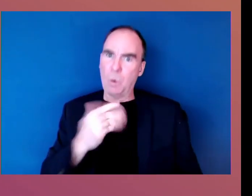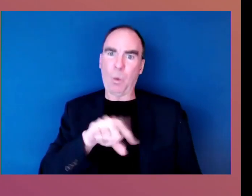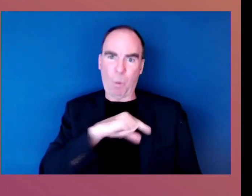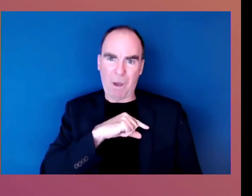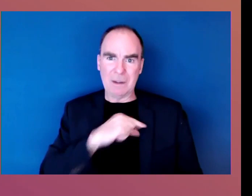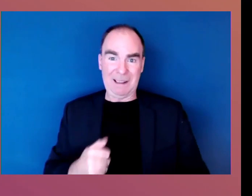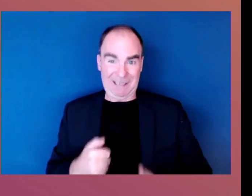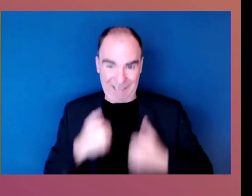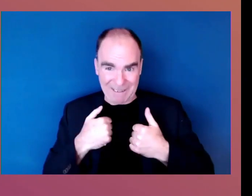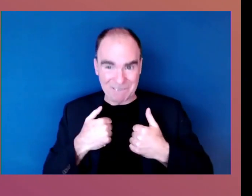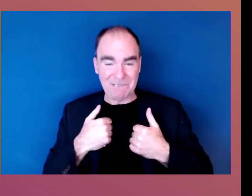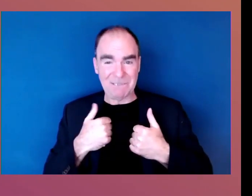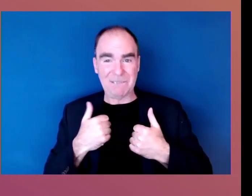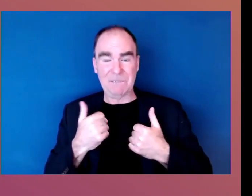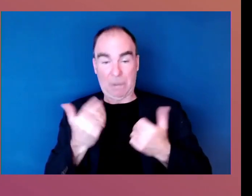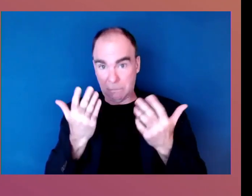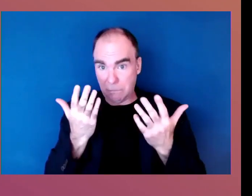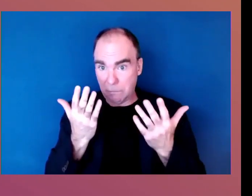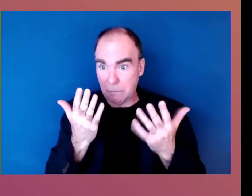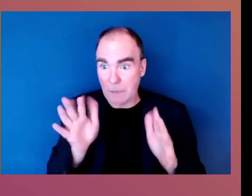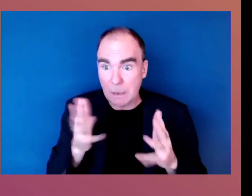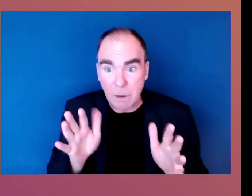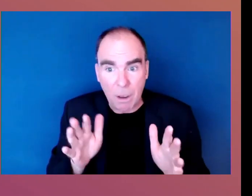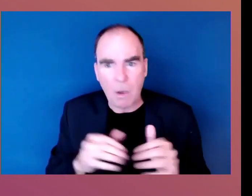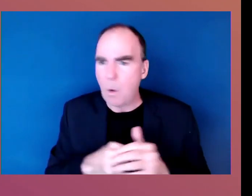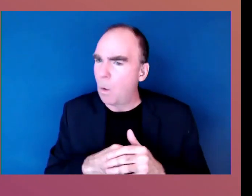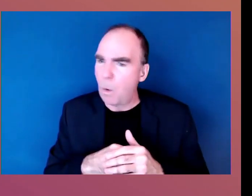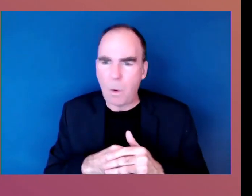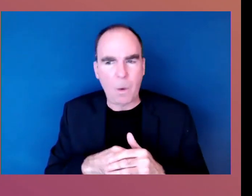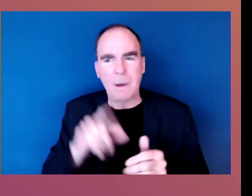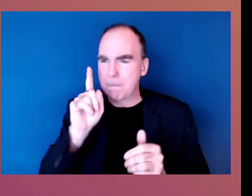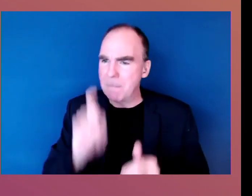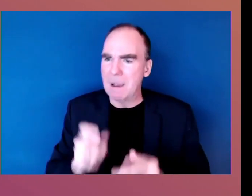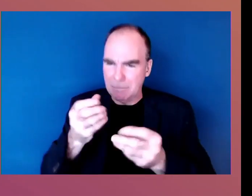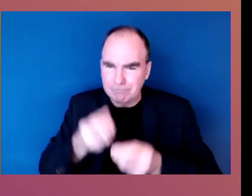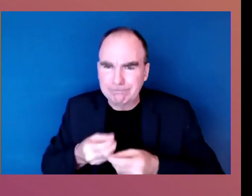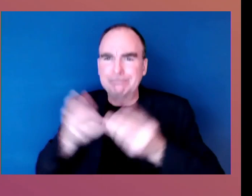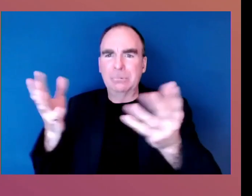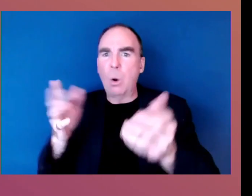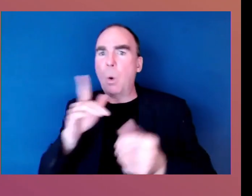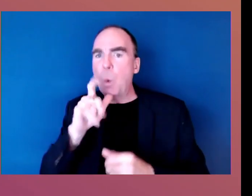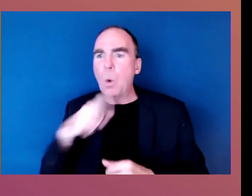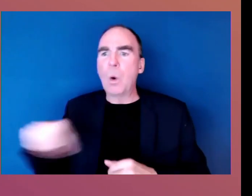practically available for users who need it. We call it social implementation.